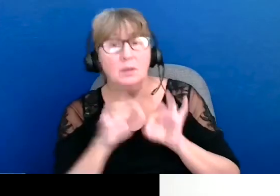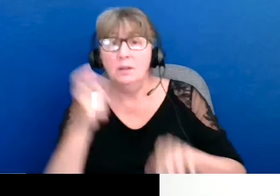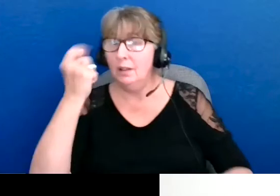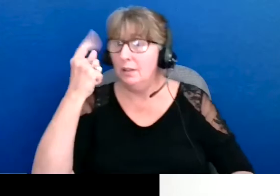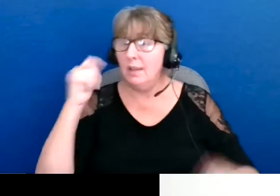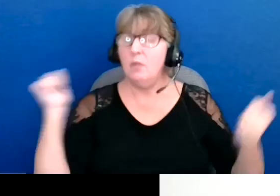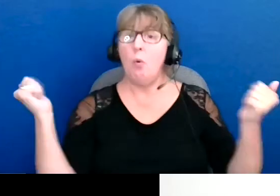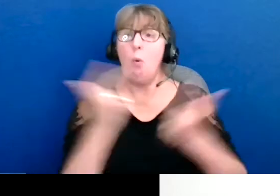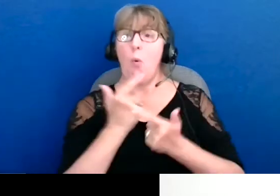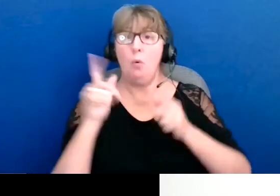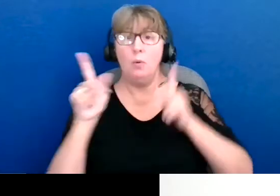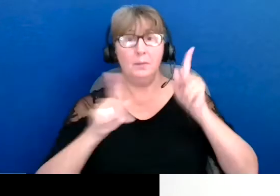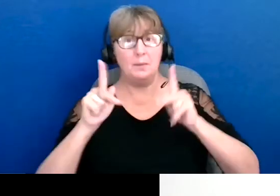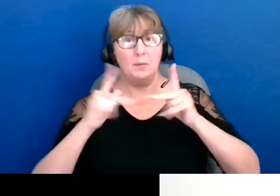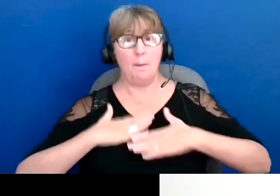we age.